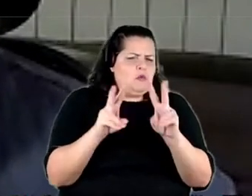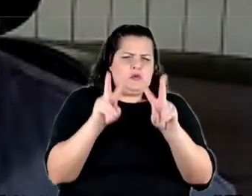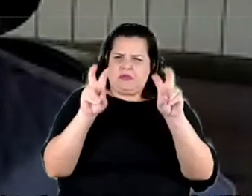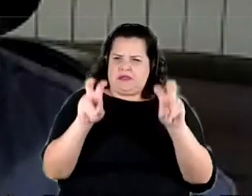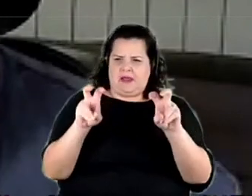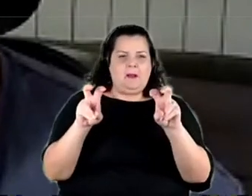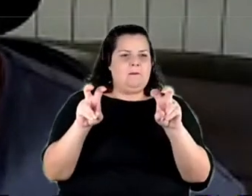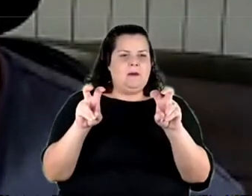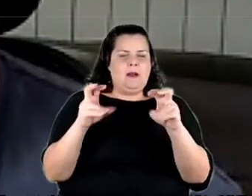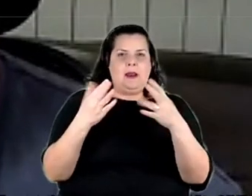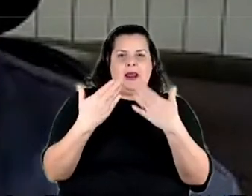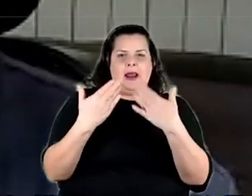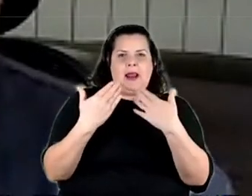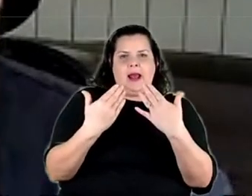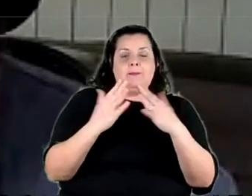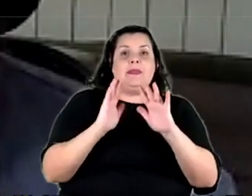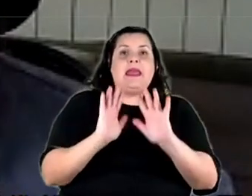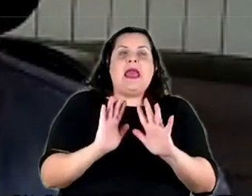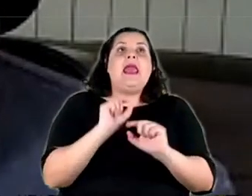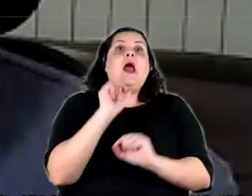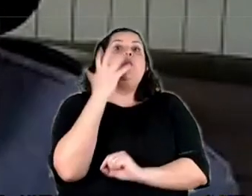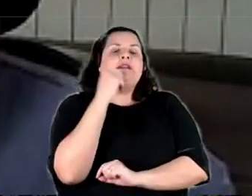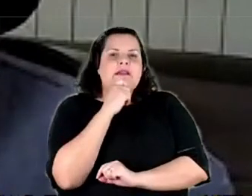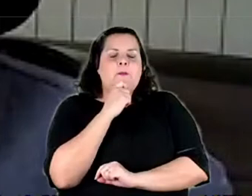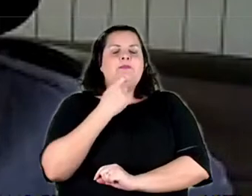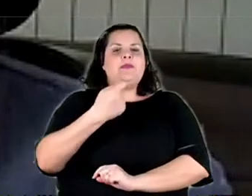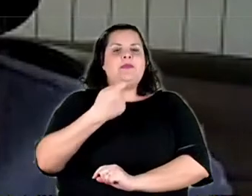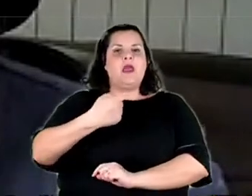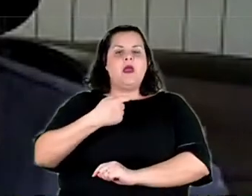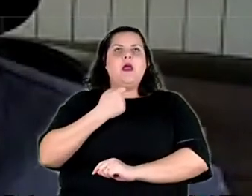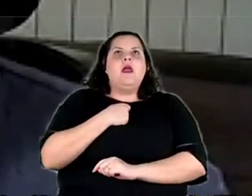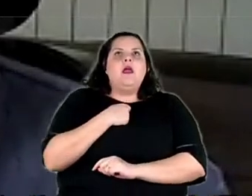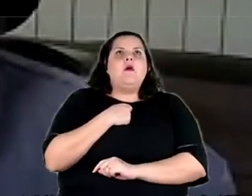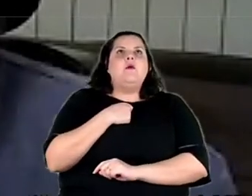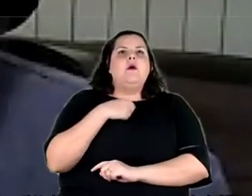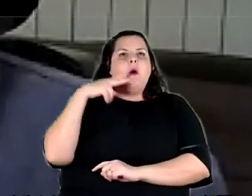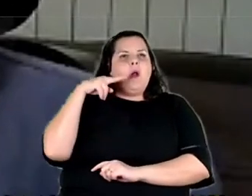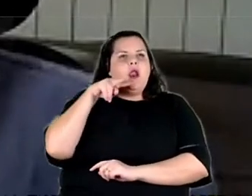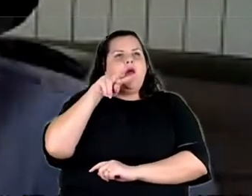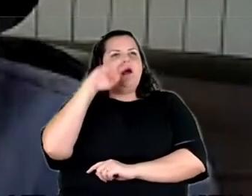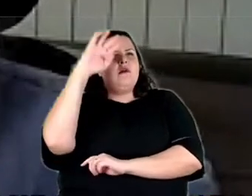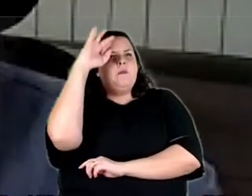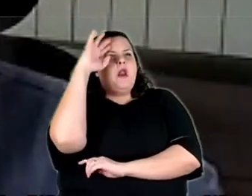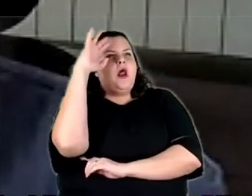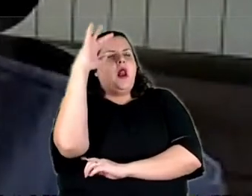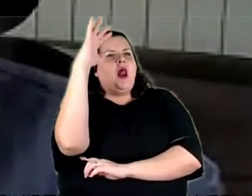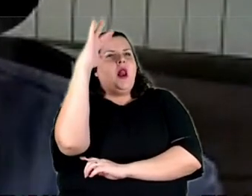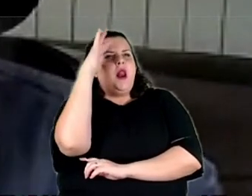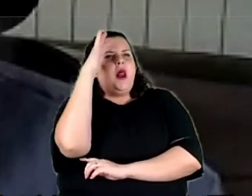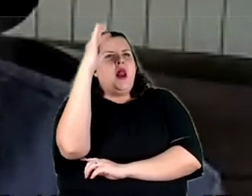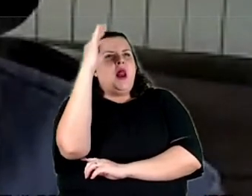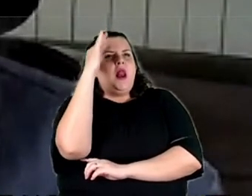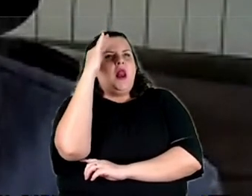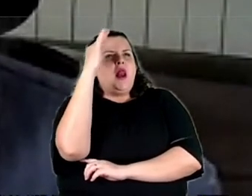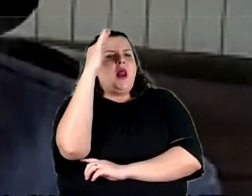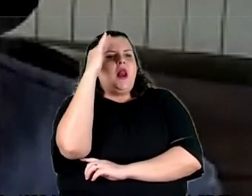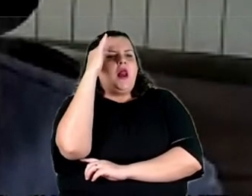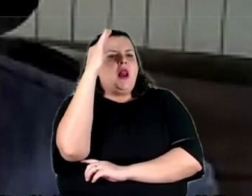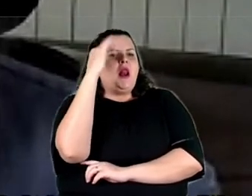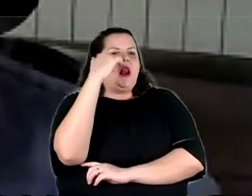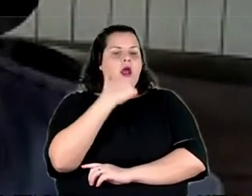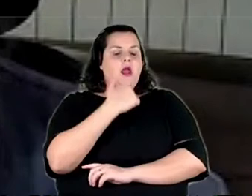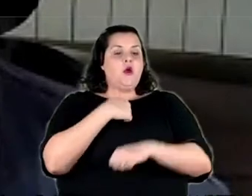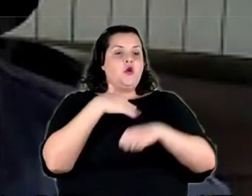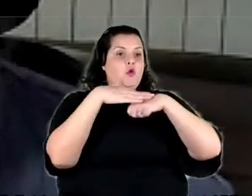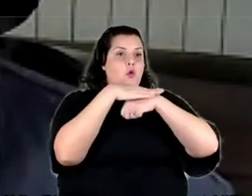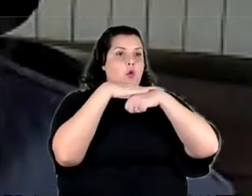explaining who I am, why I live here, why the Jewish people came back to this land